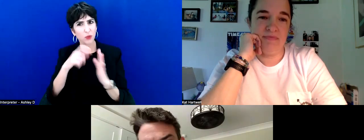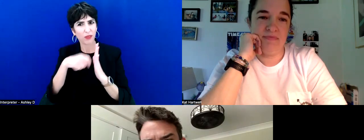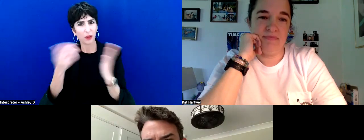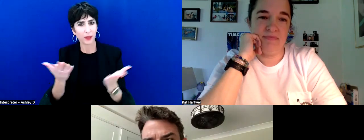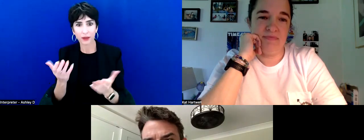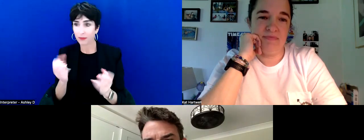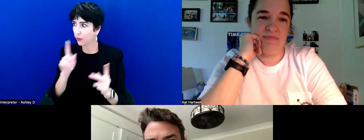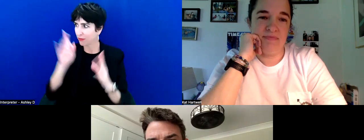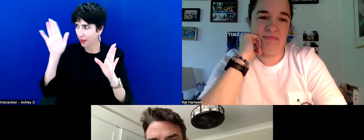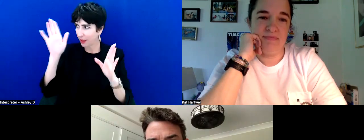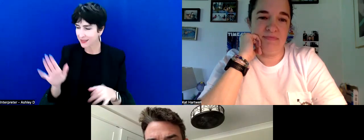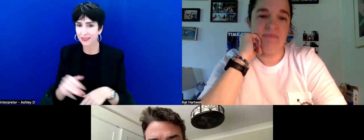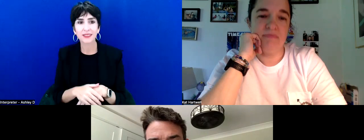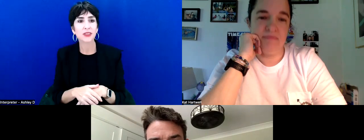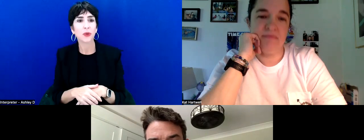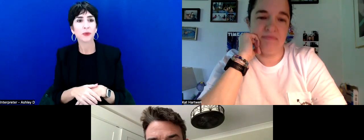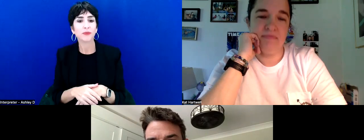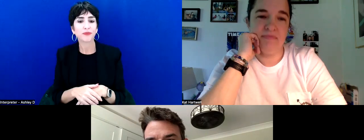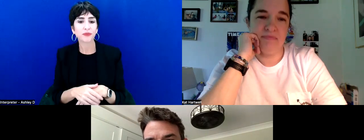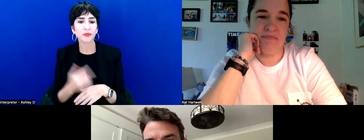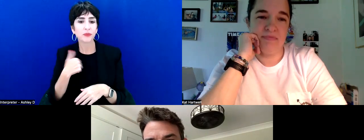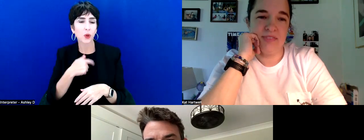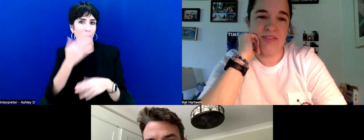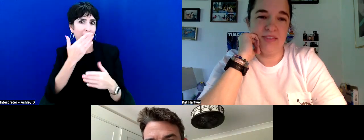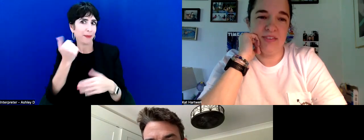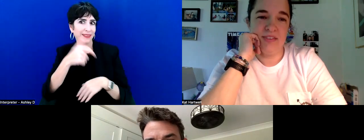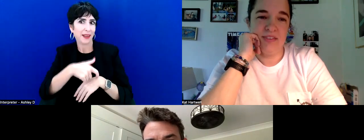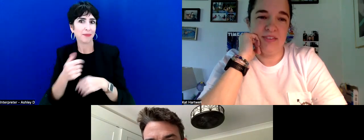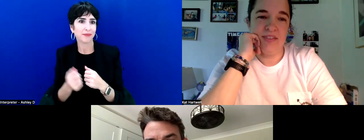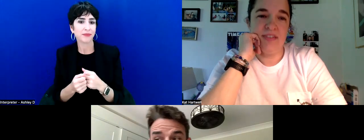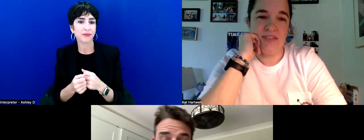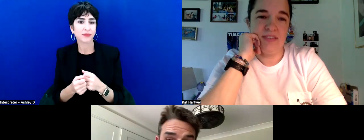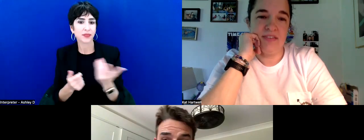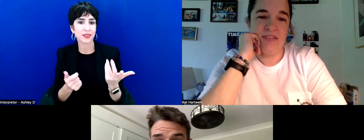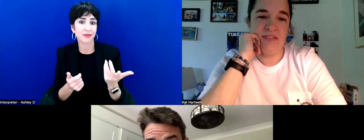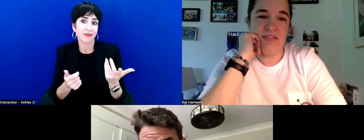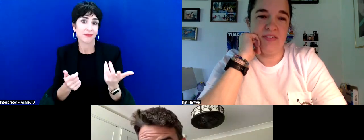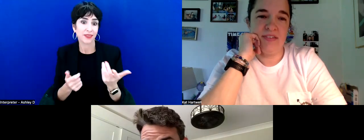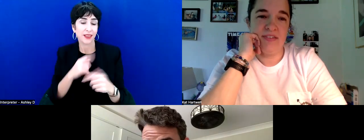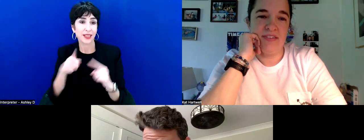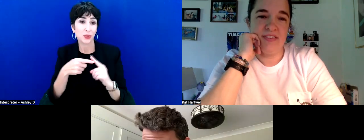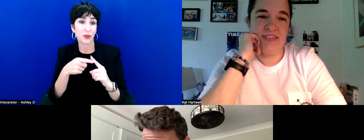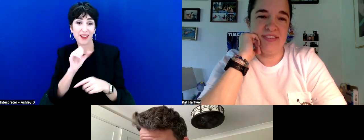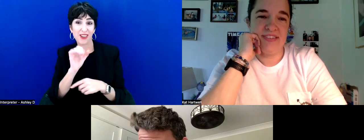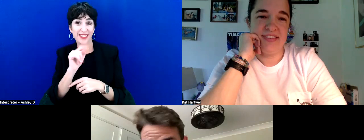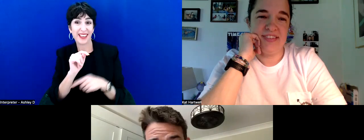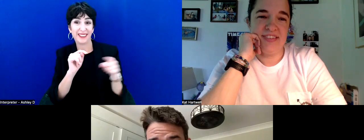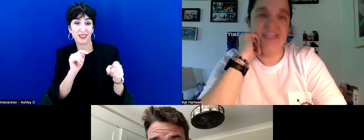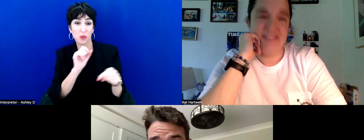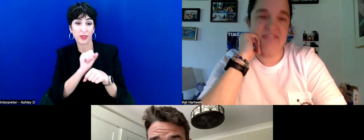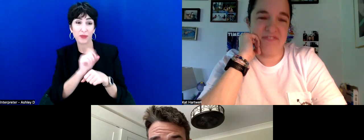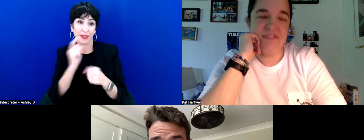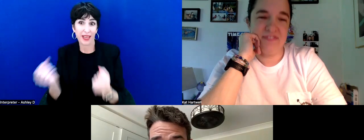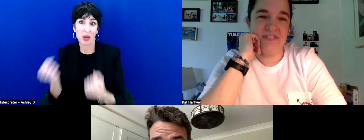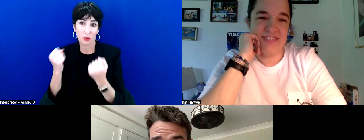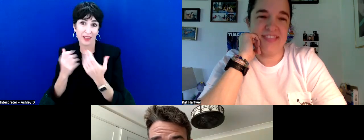And I was like, "Amazing." So we had the best time, because I mean, that's when I'm not on set, I'm